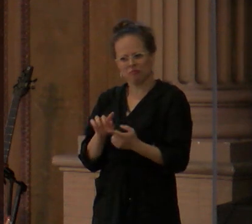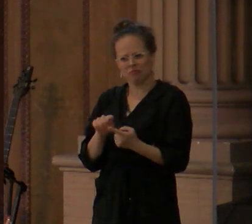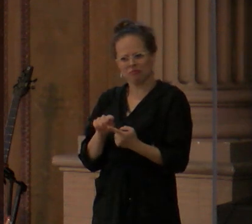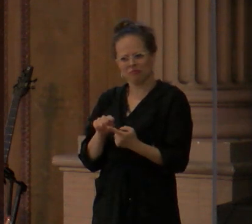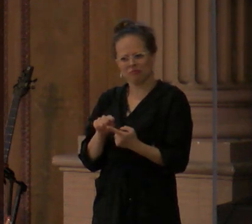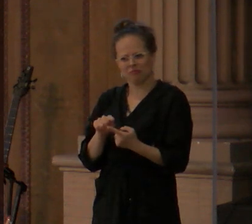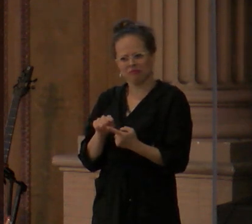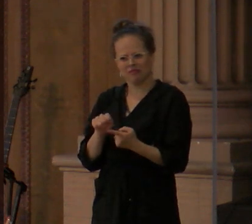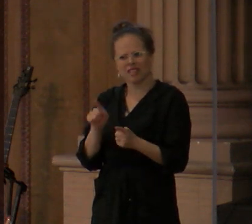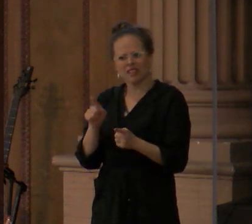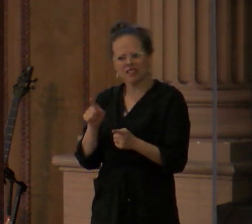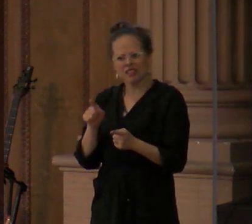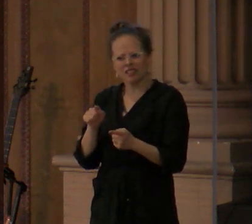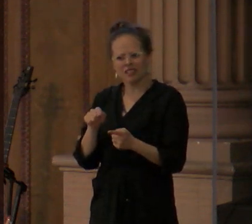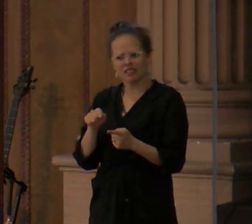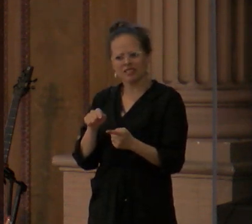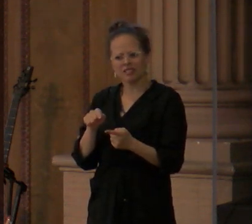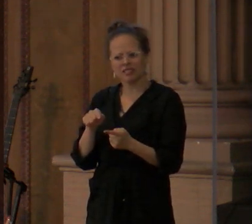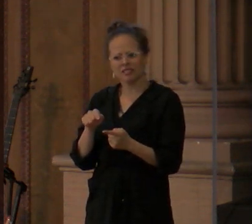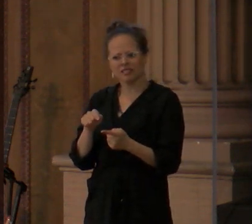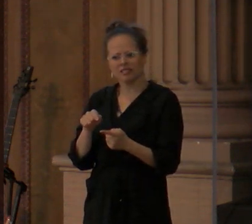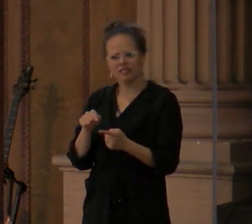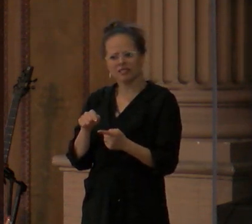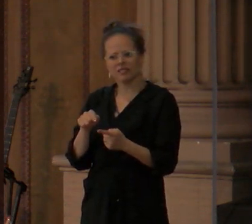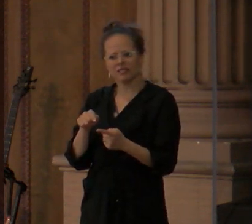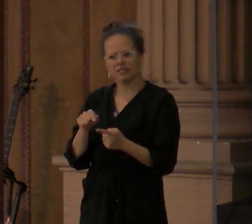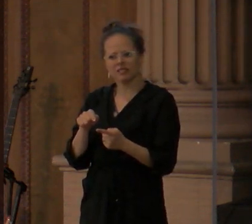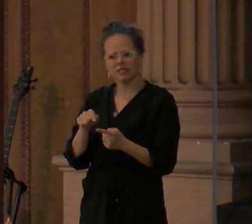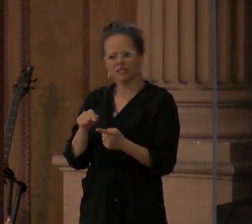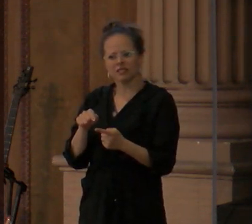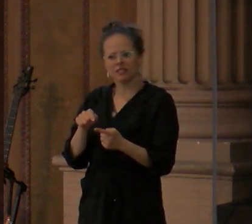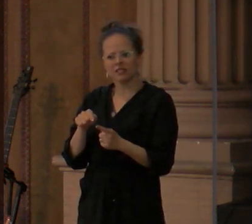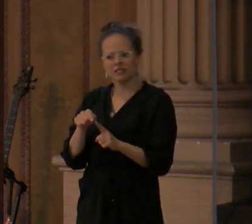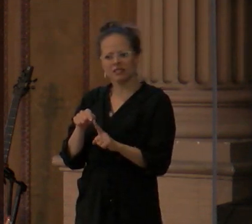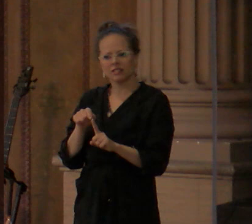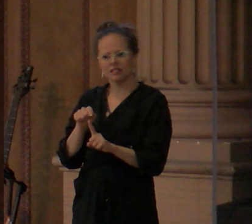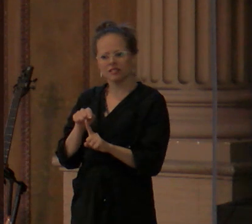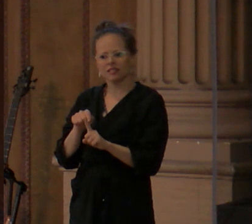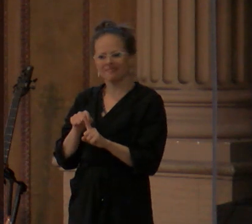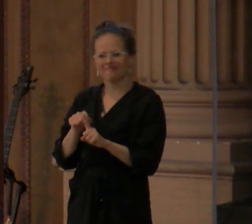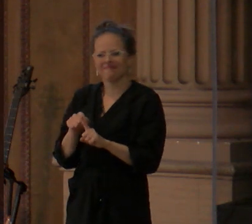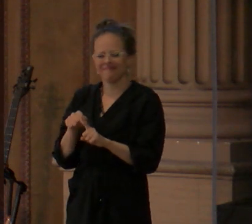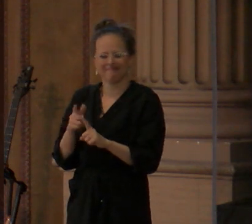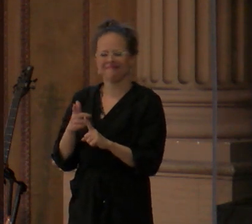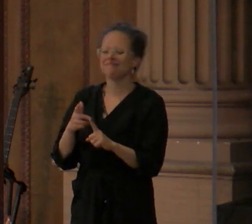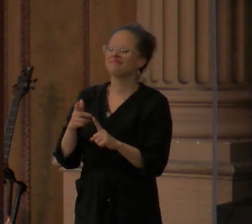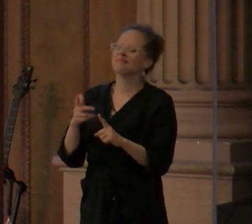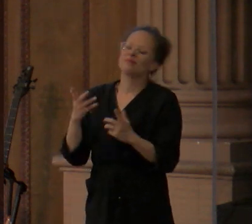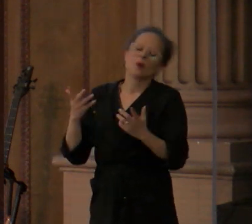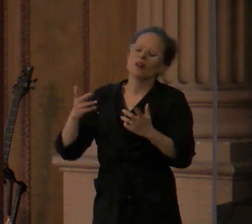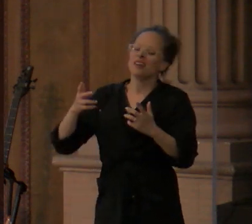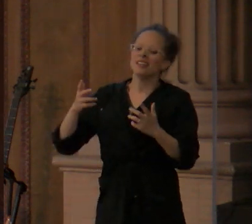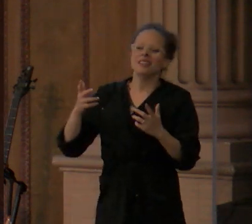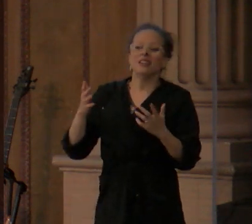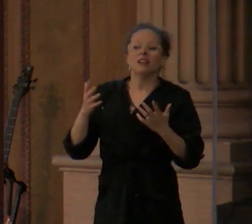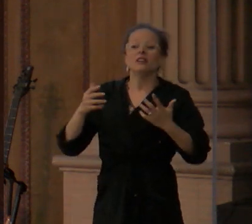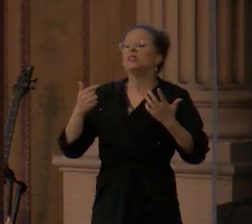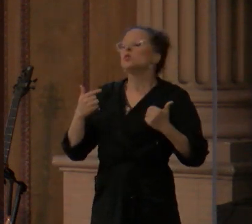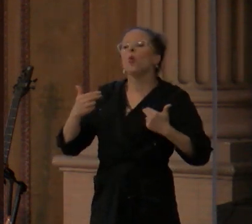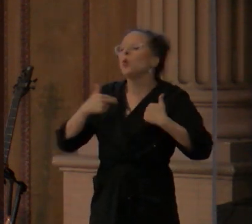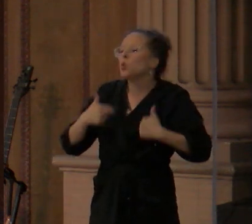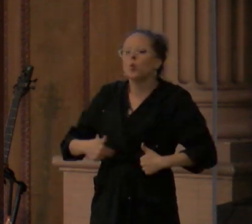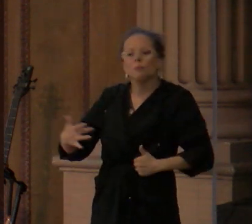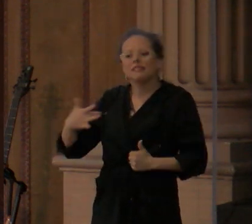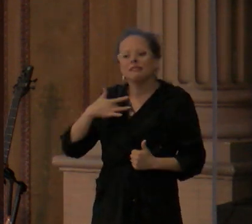Contrast to this with the way that we often live. We can often be so ego-driven. We can often be out to defend our own